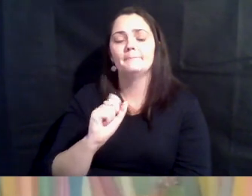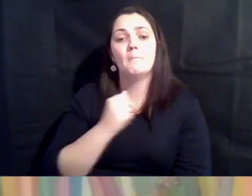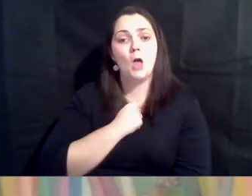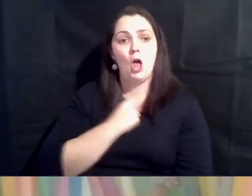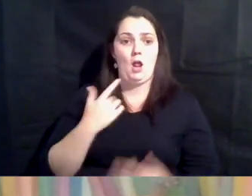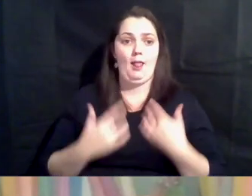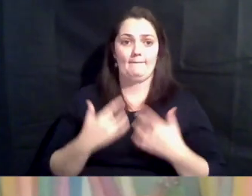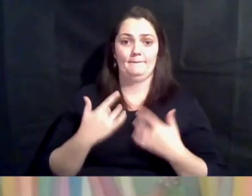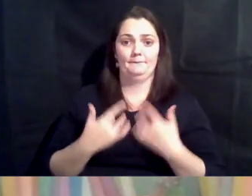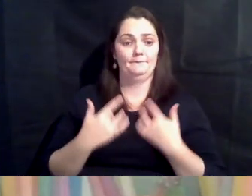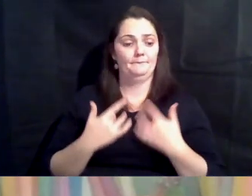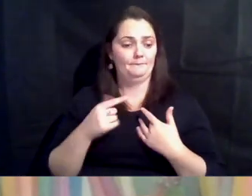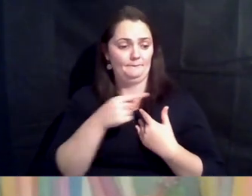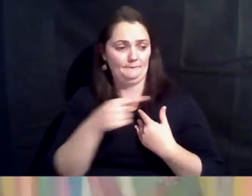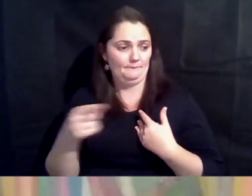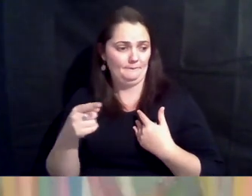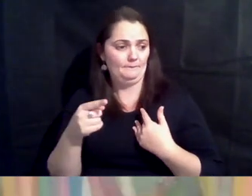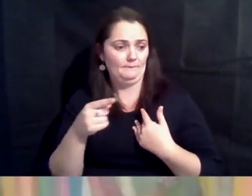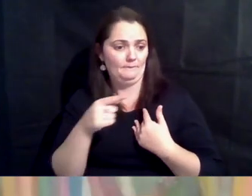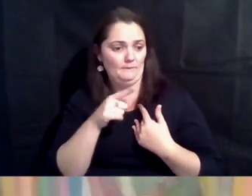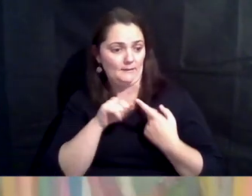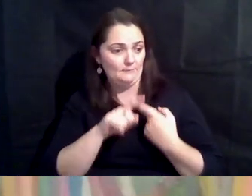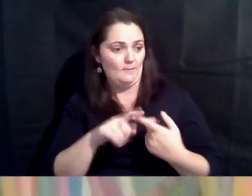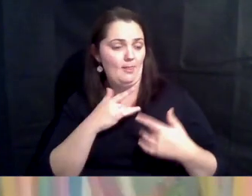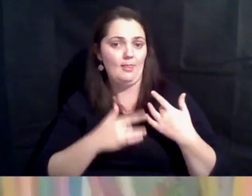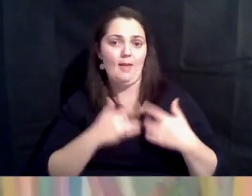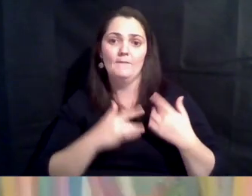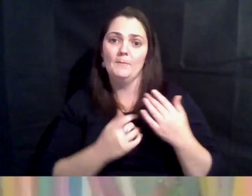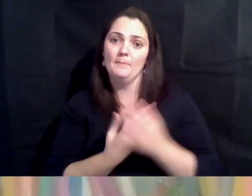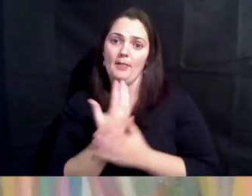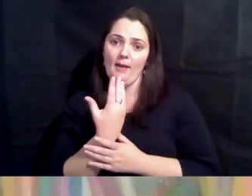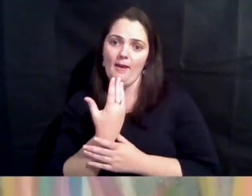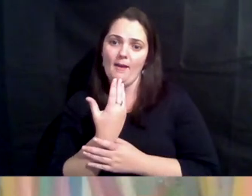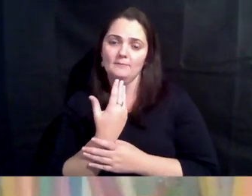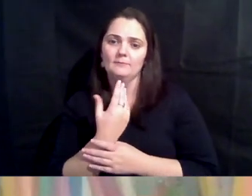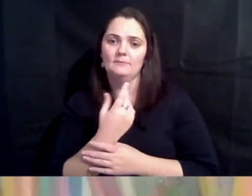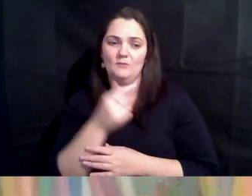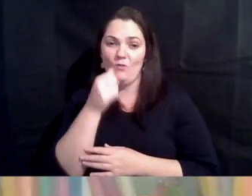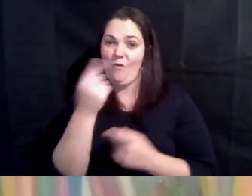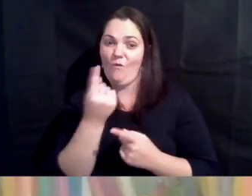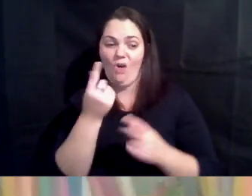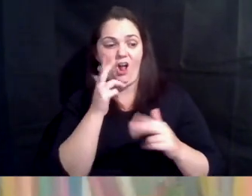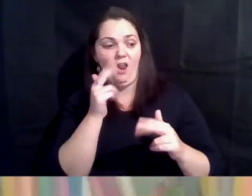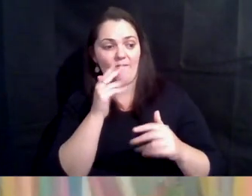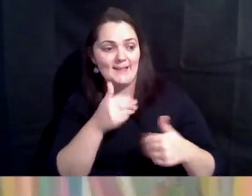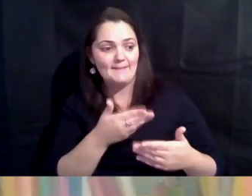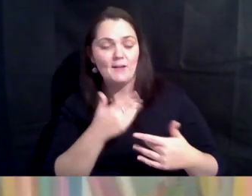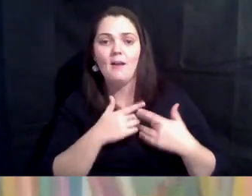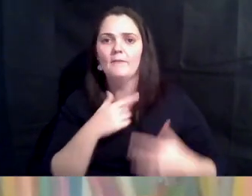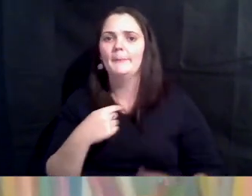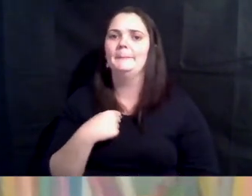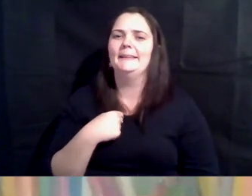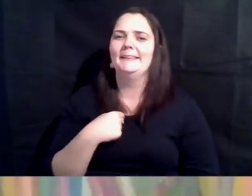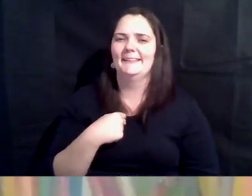much dominated by moi. I think I need a person to symbolize that. So I am going to look through my